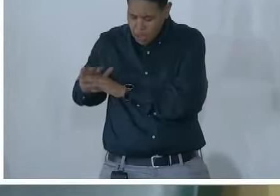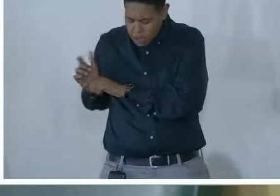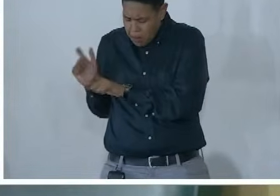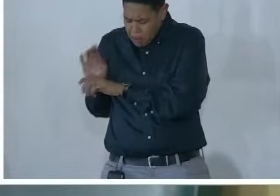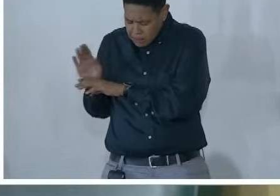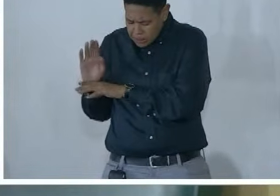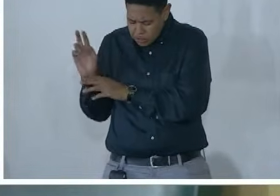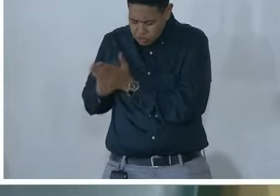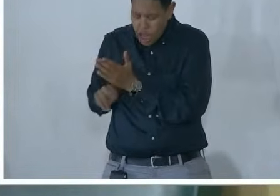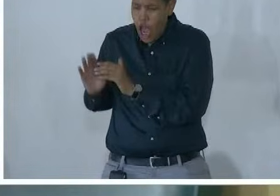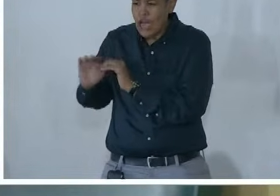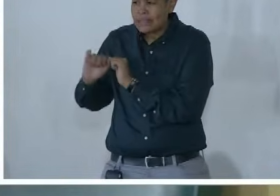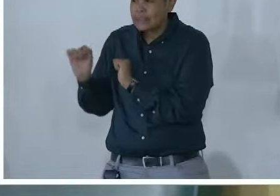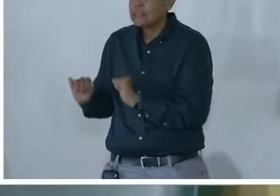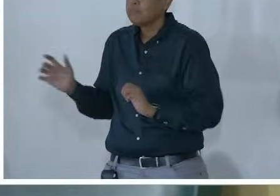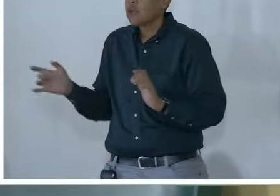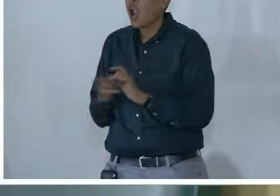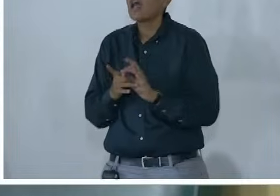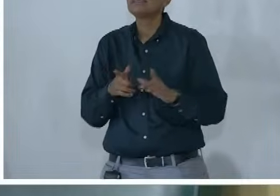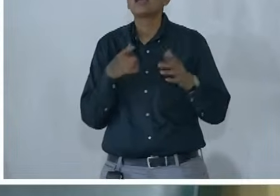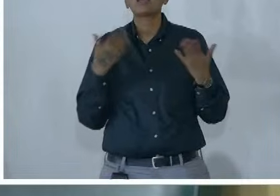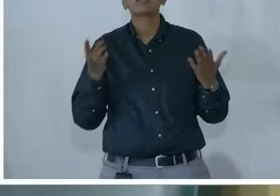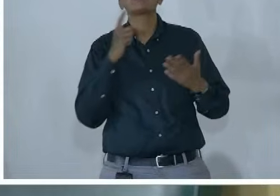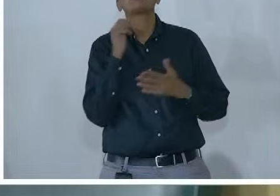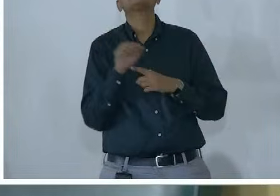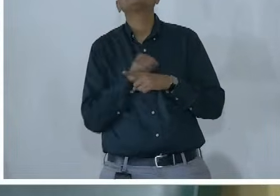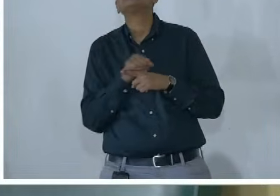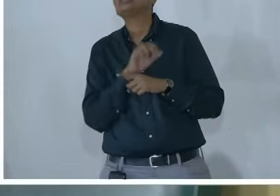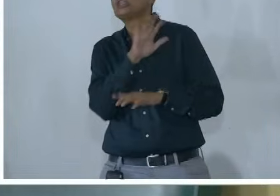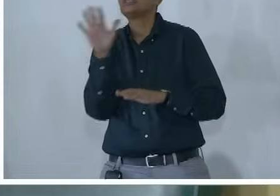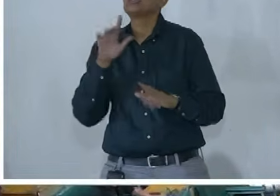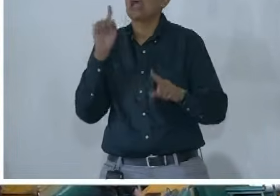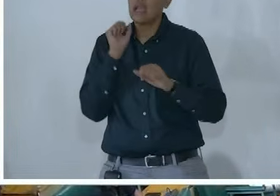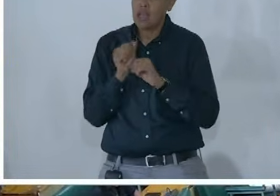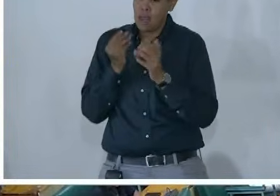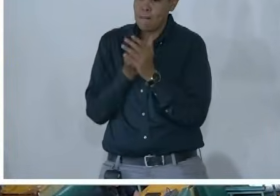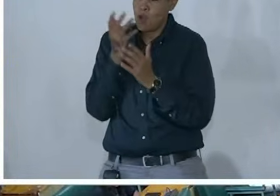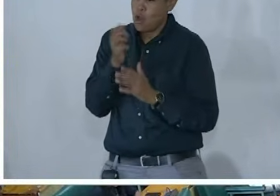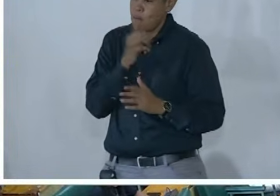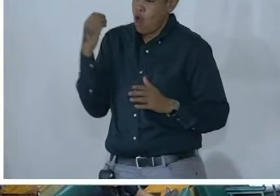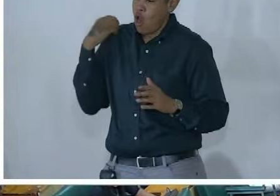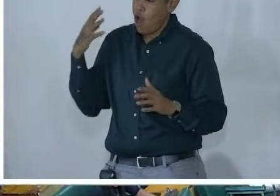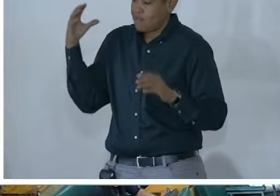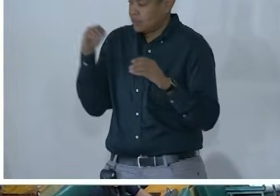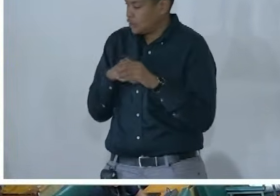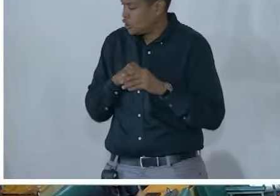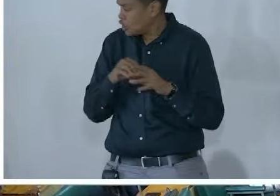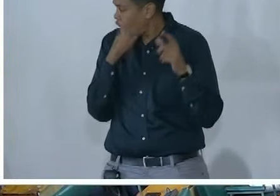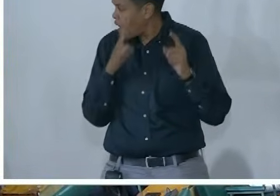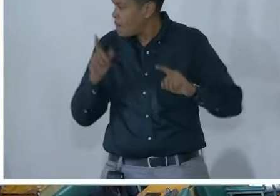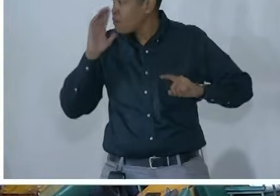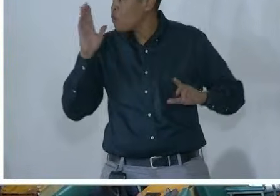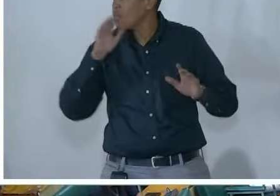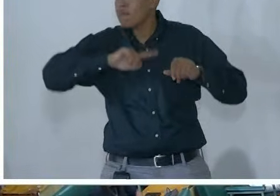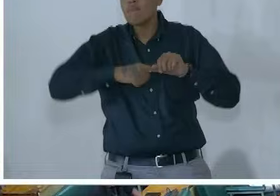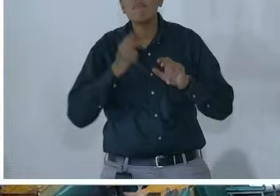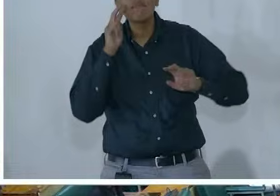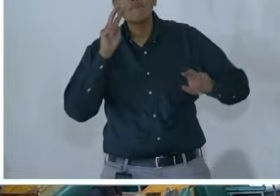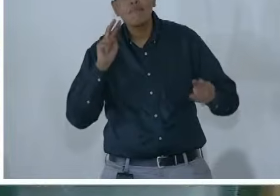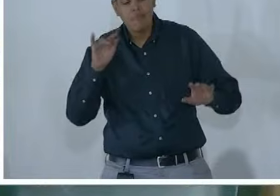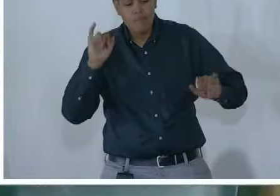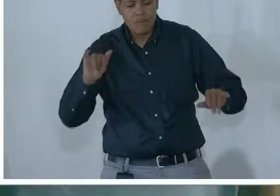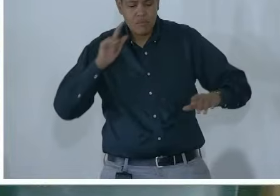system, and alongside training the procuring officers internally, we'll begin to see